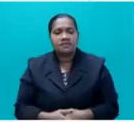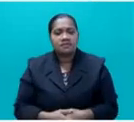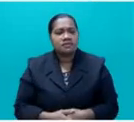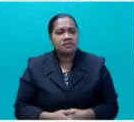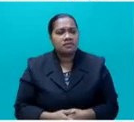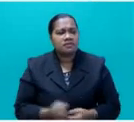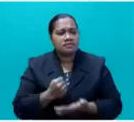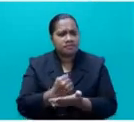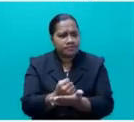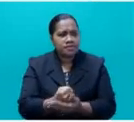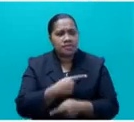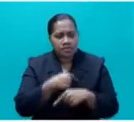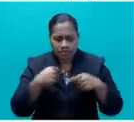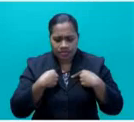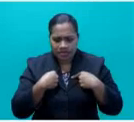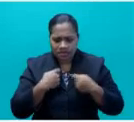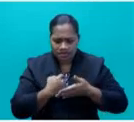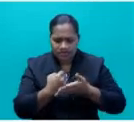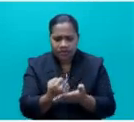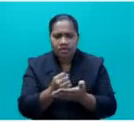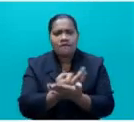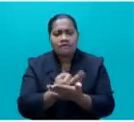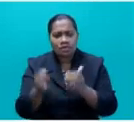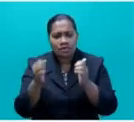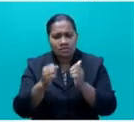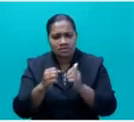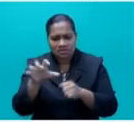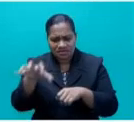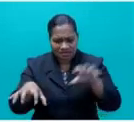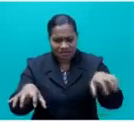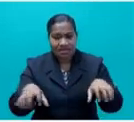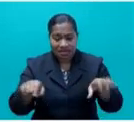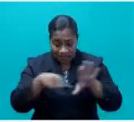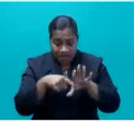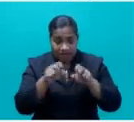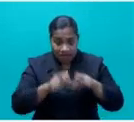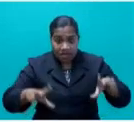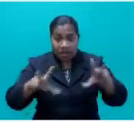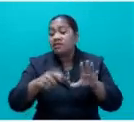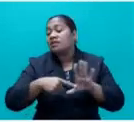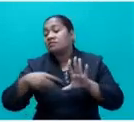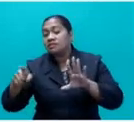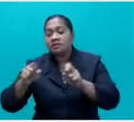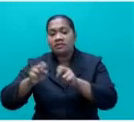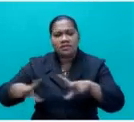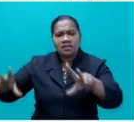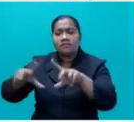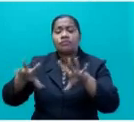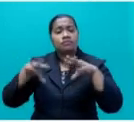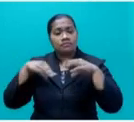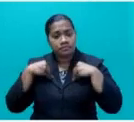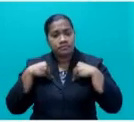sector employees in Viti and formal sector employees outside of Viti who were receiving the unemployment benefit